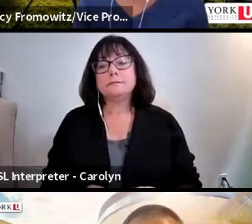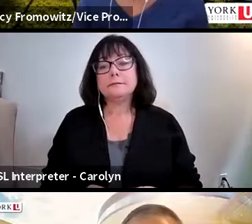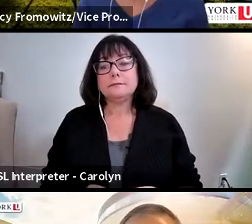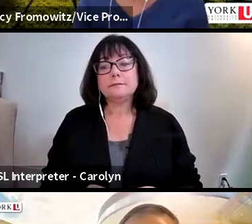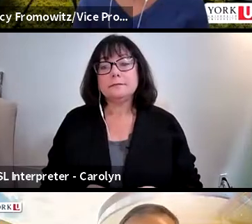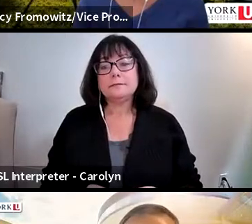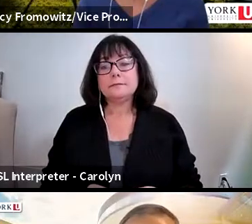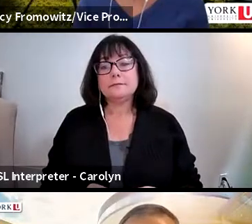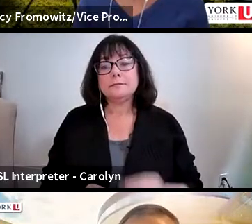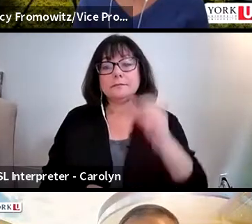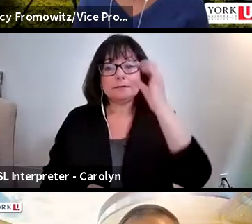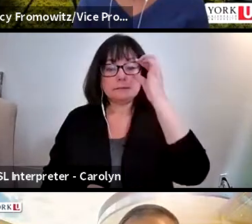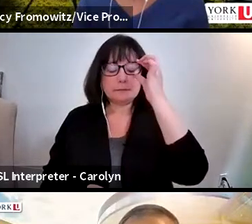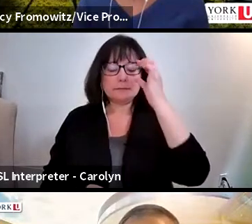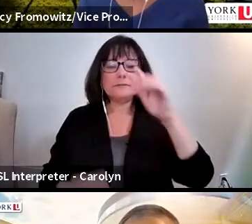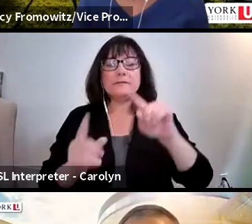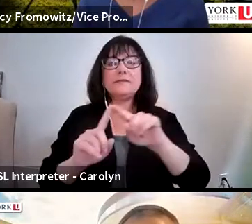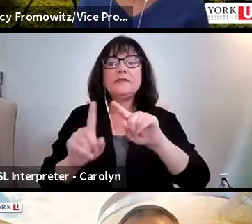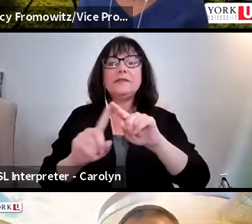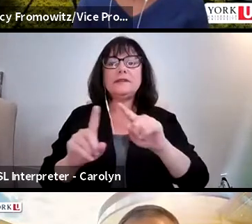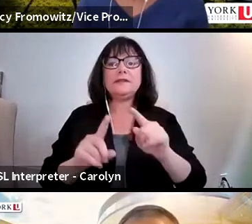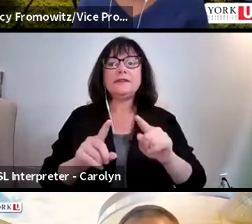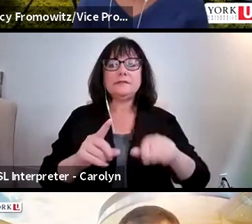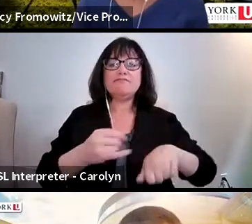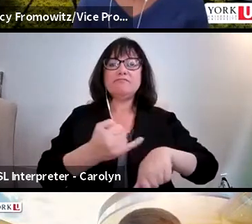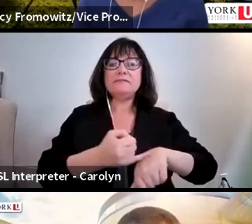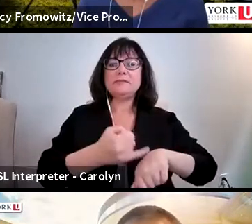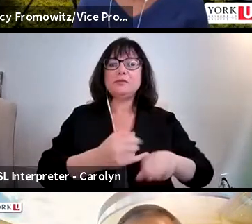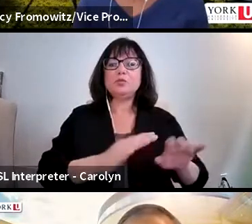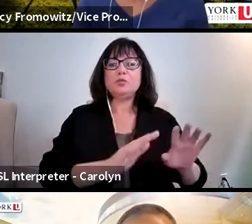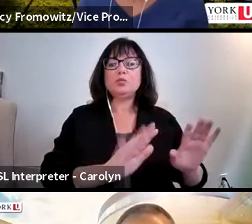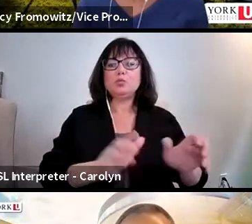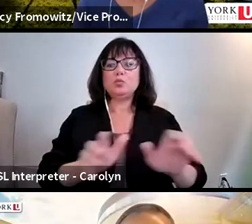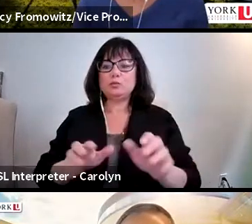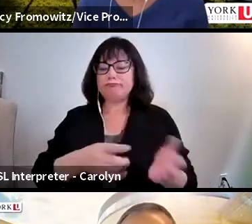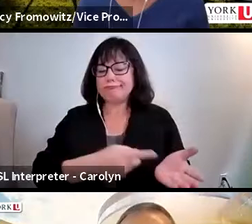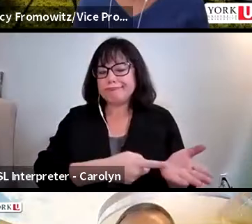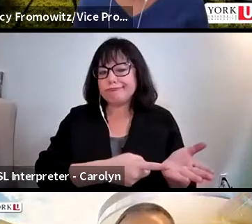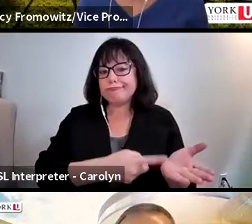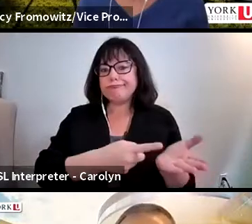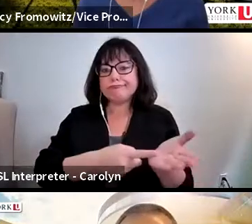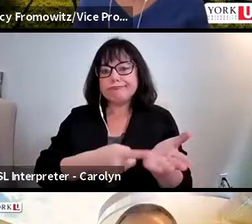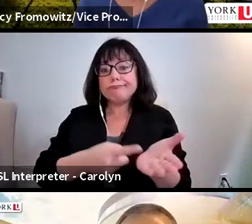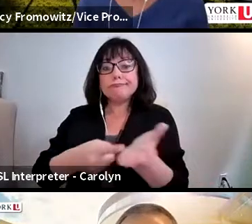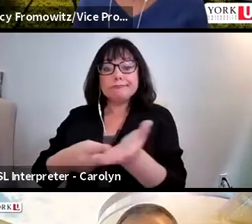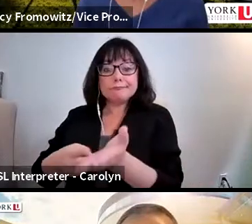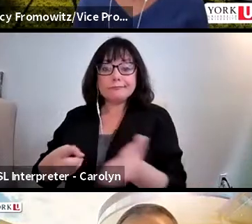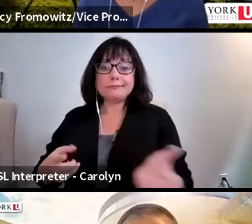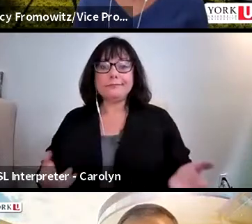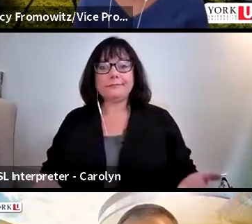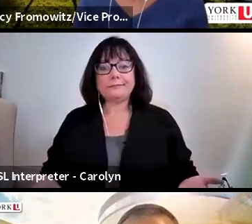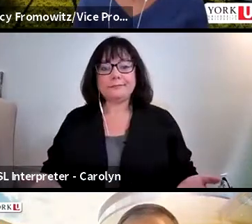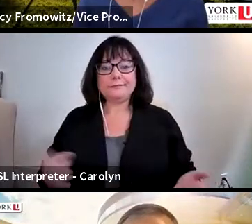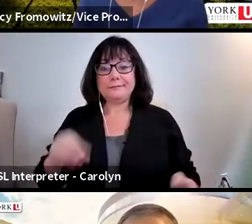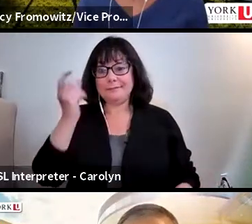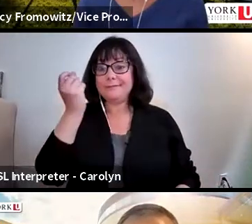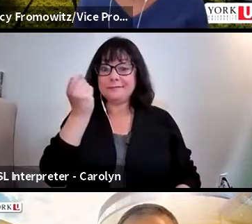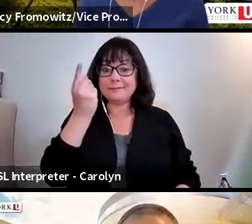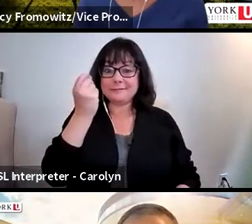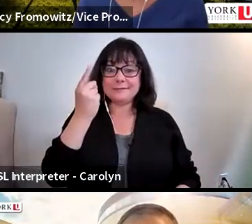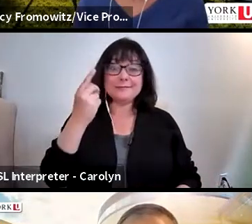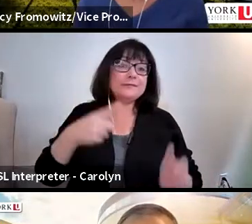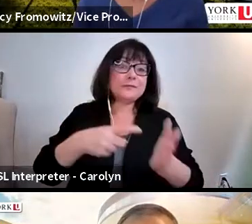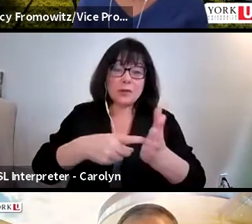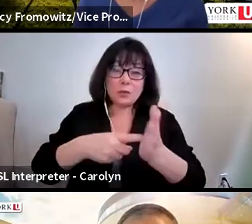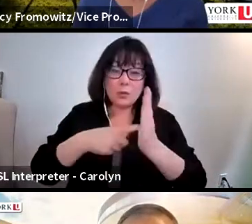of people on campus. You can imagine that that there's conversations that have to happen with